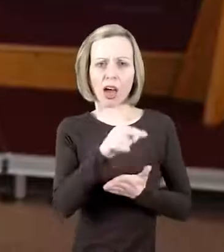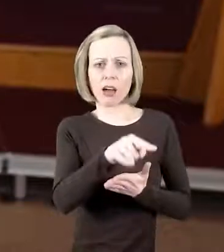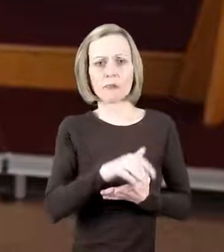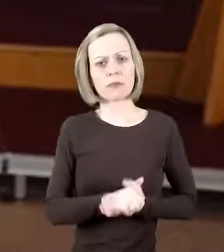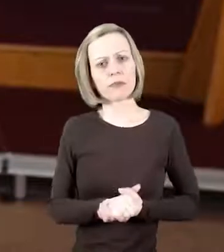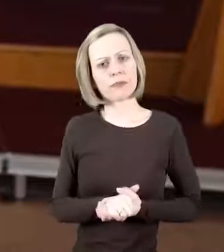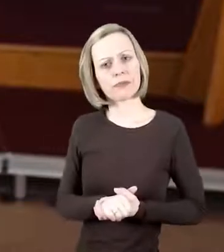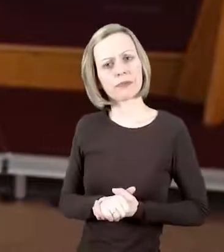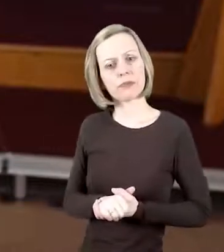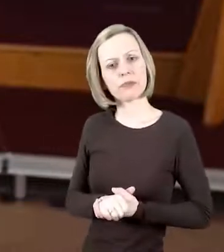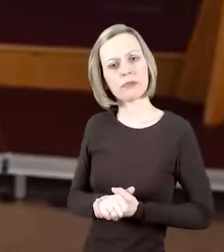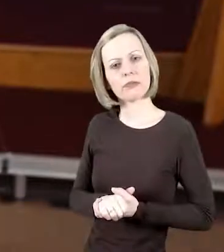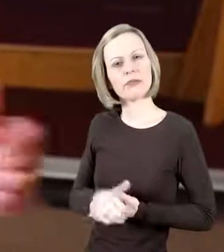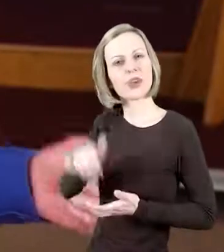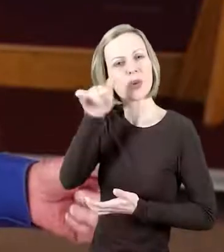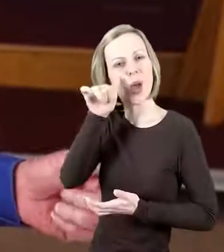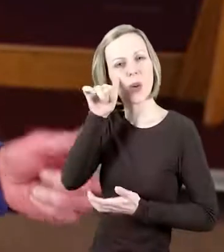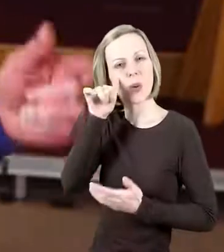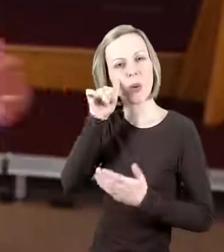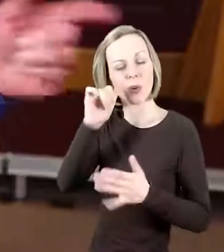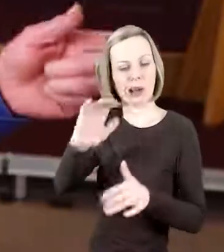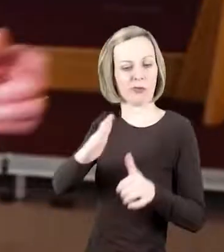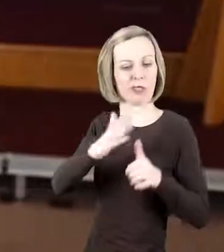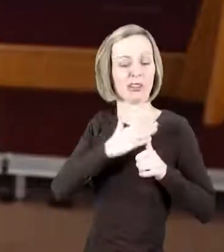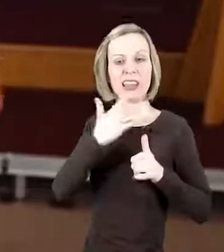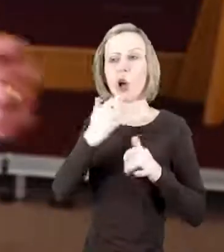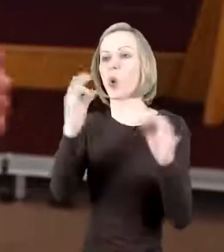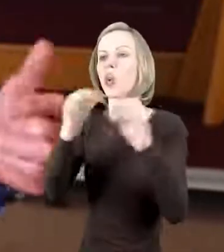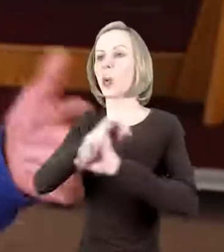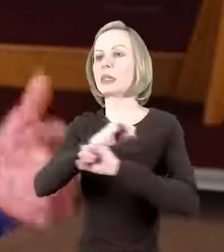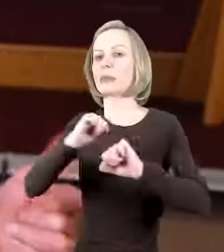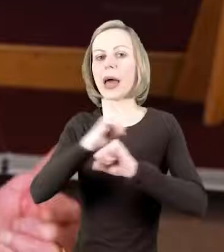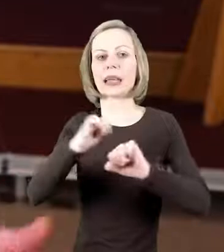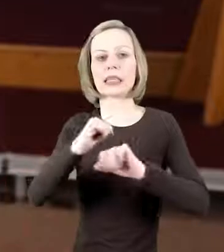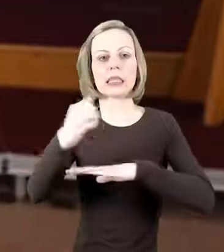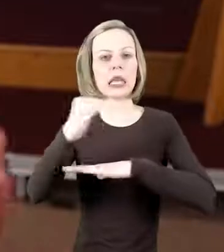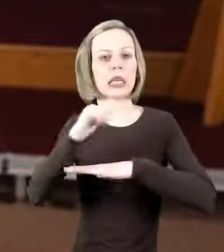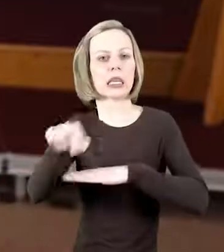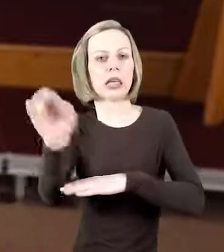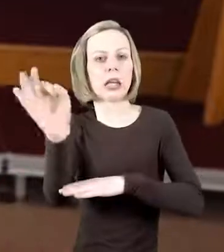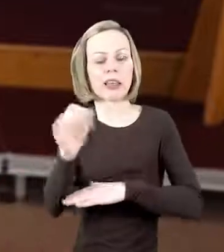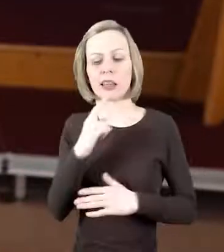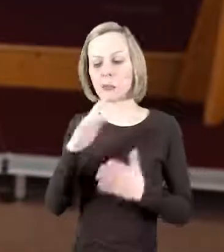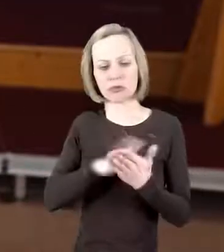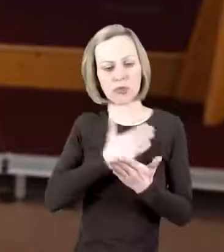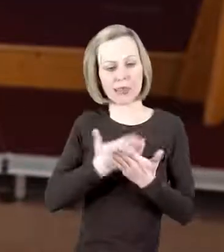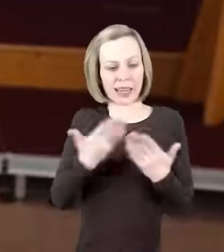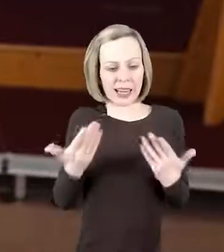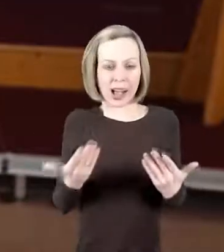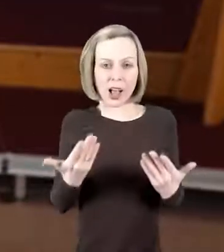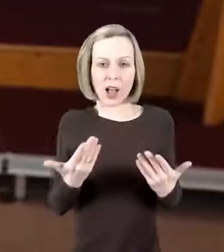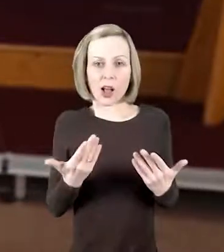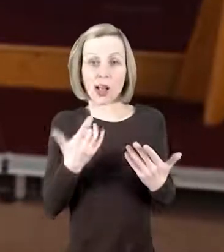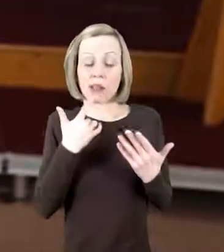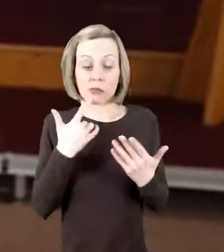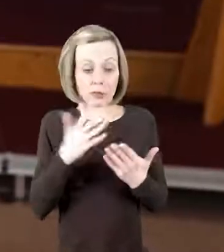squalor, because the original Bible sometimes says there was no room for them in the inn. Actually, the translation today